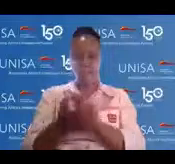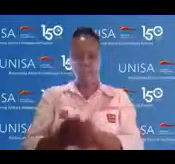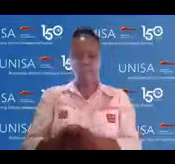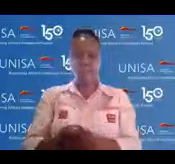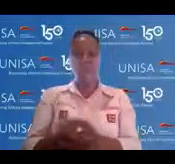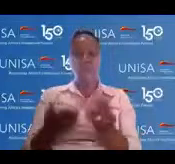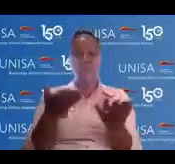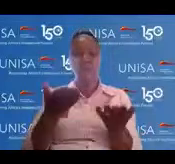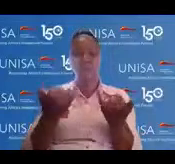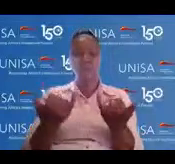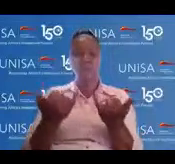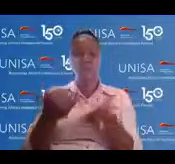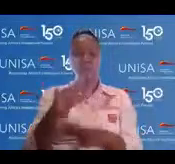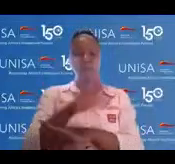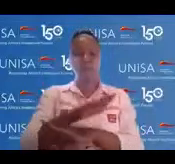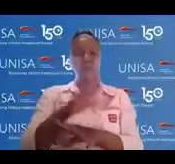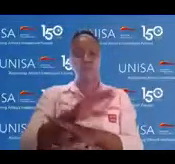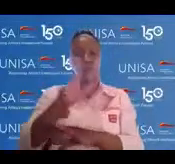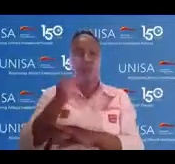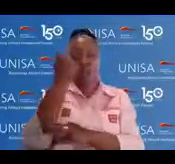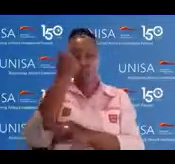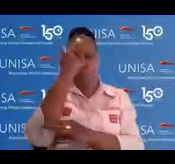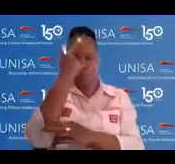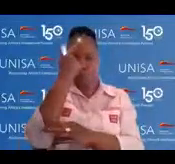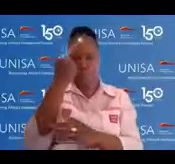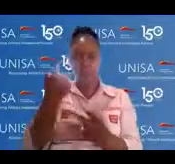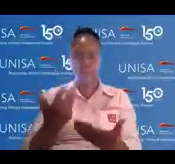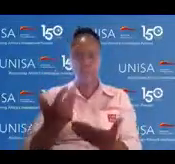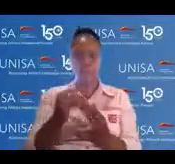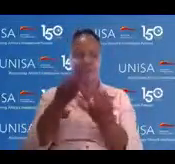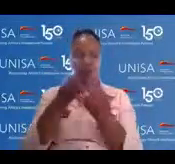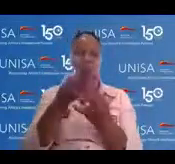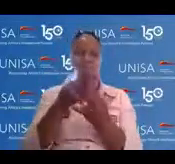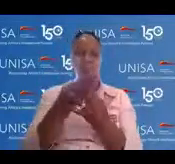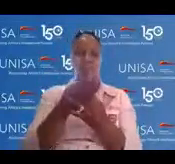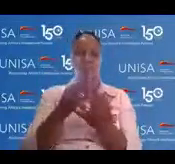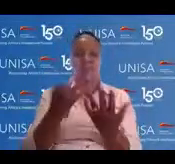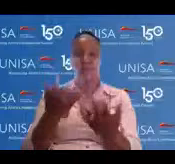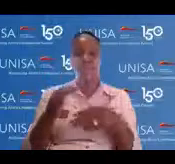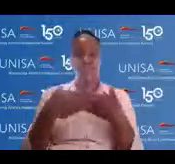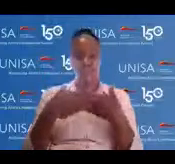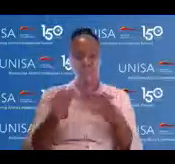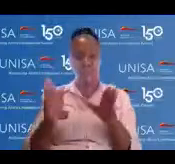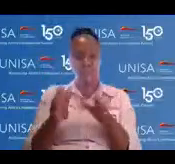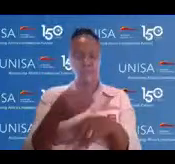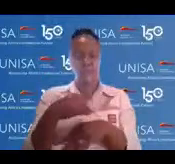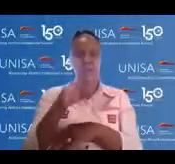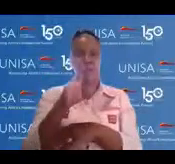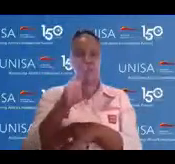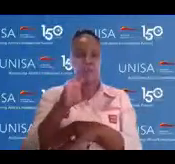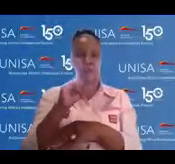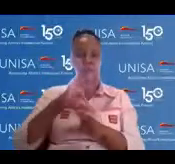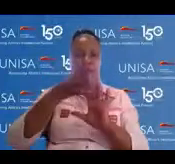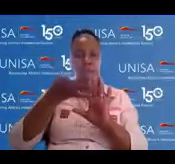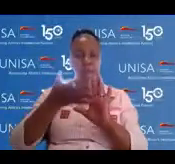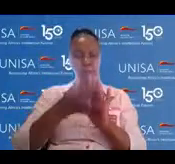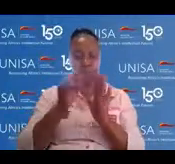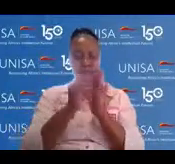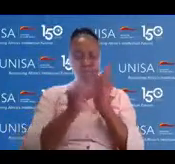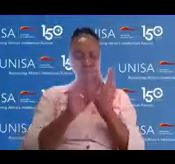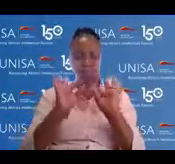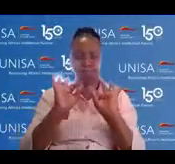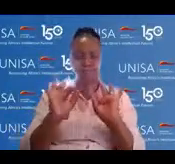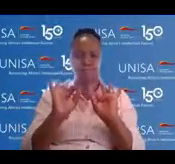say 9 o'clock. I've accessed it. I've started the iris. Everything is set up. So now I can attempt the